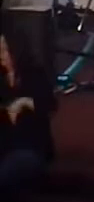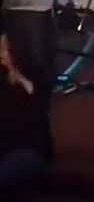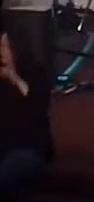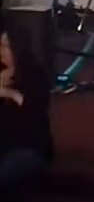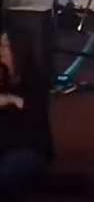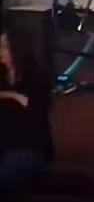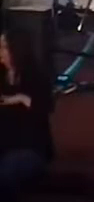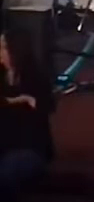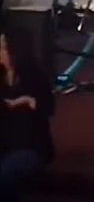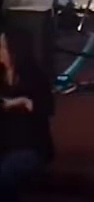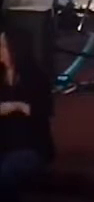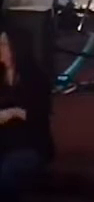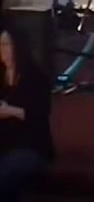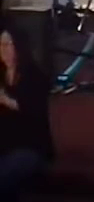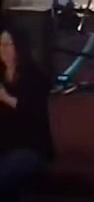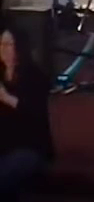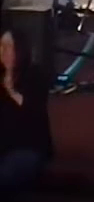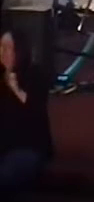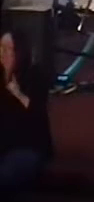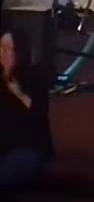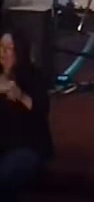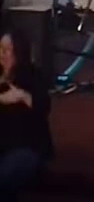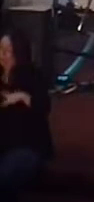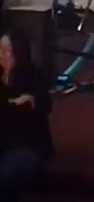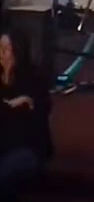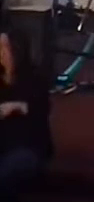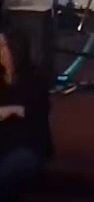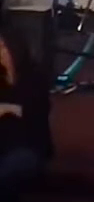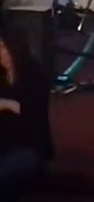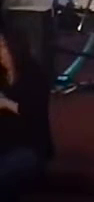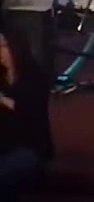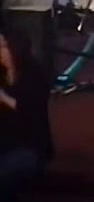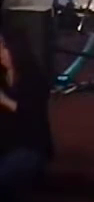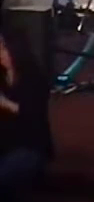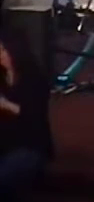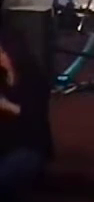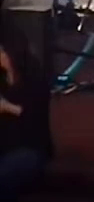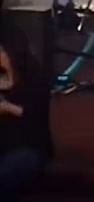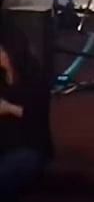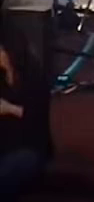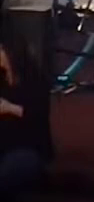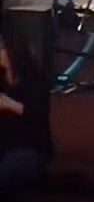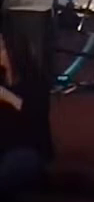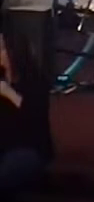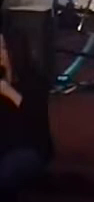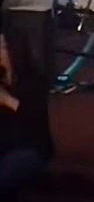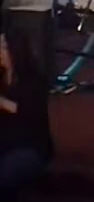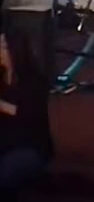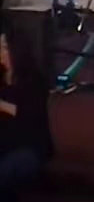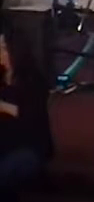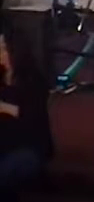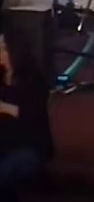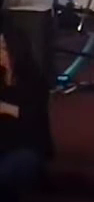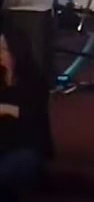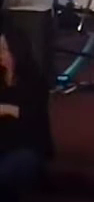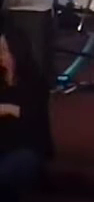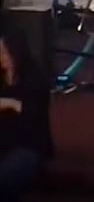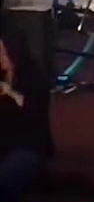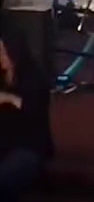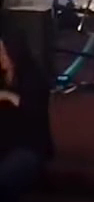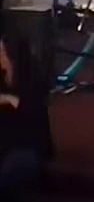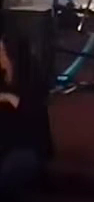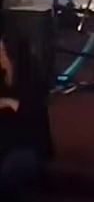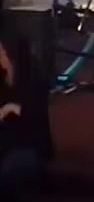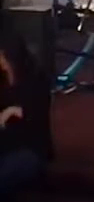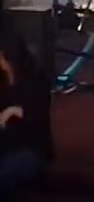Well, the school will take care of educating my child. The government will take care of paying for my kids' health insurance. These are all things that people rely on the government